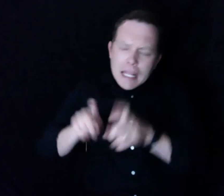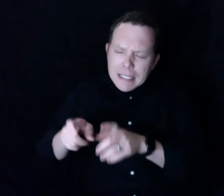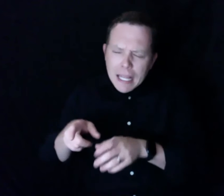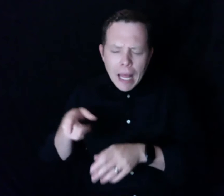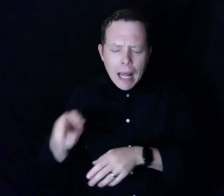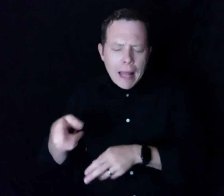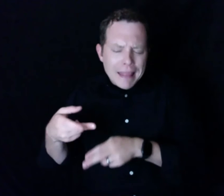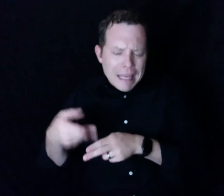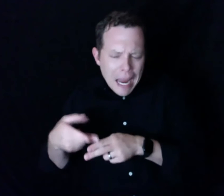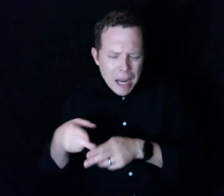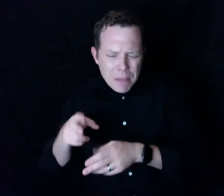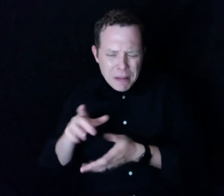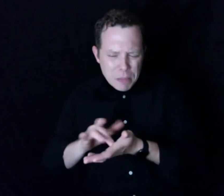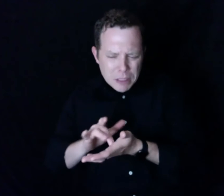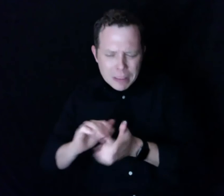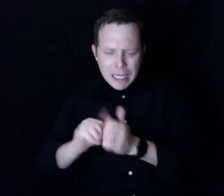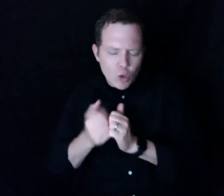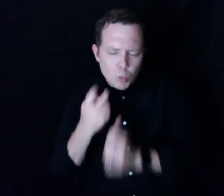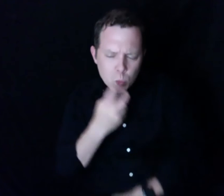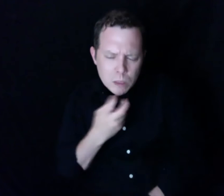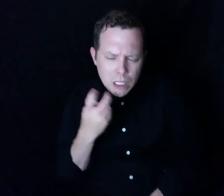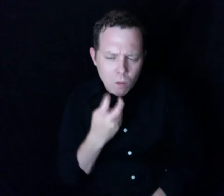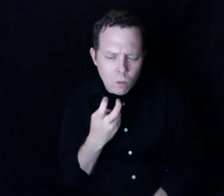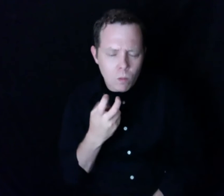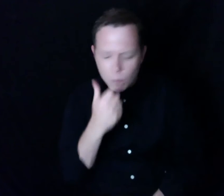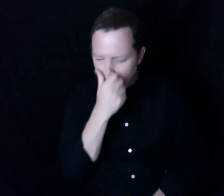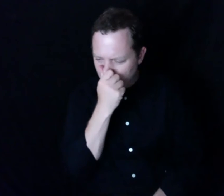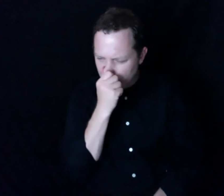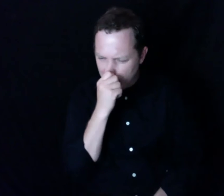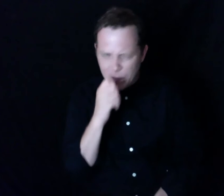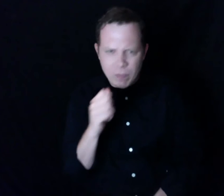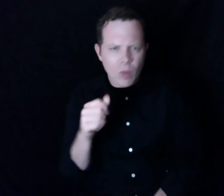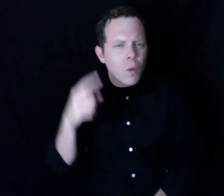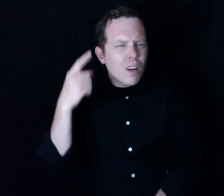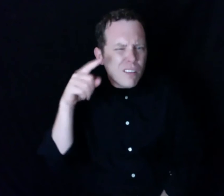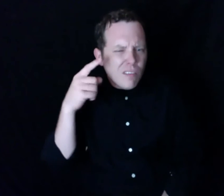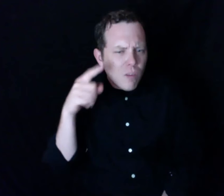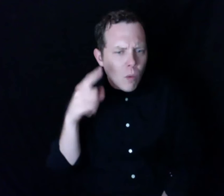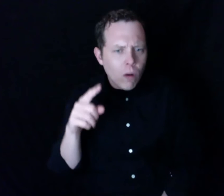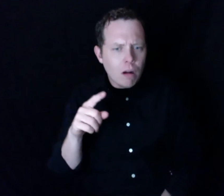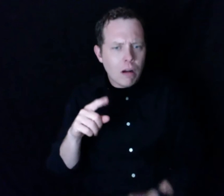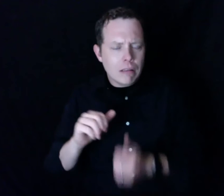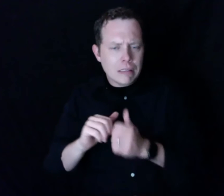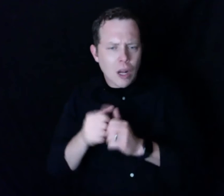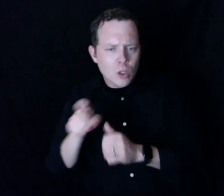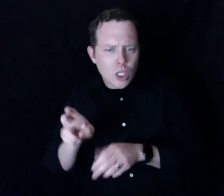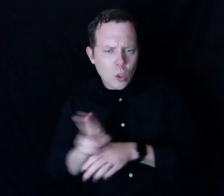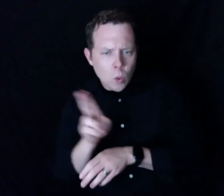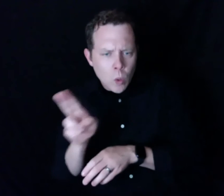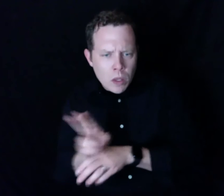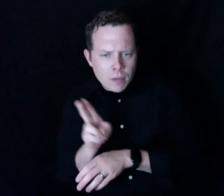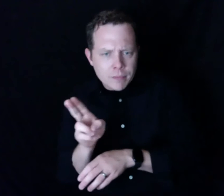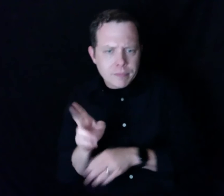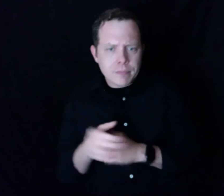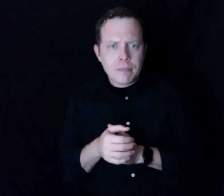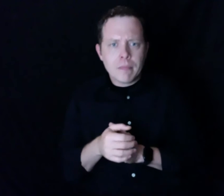this prescription? How do you pronounce that? What is it for again? And how should I use it? They can give you